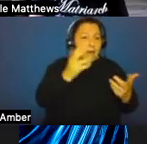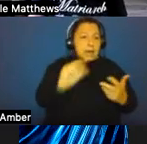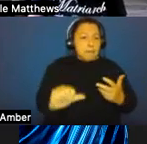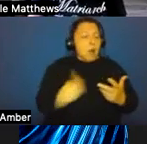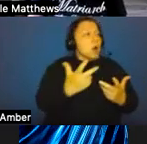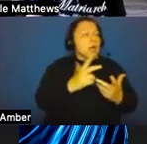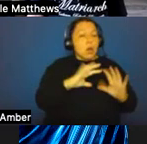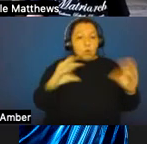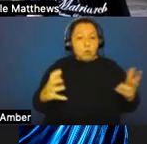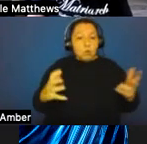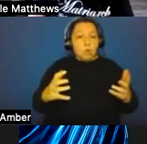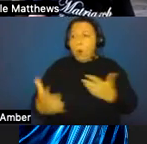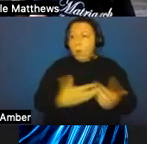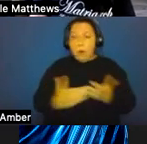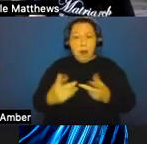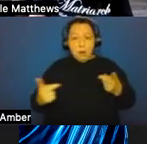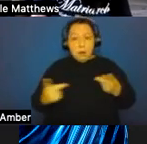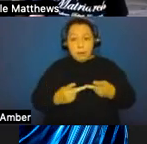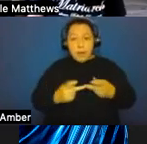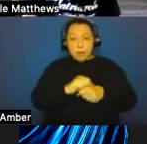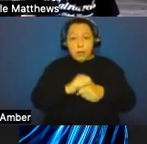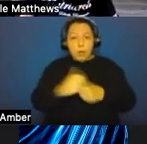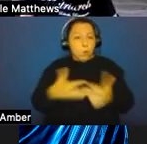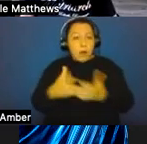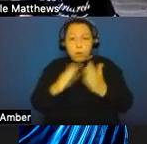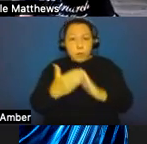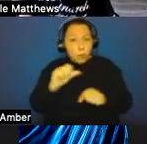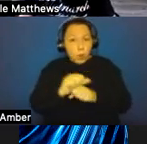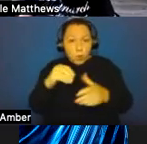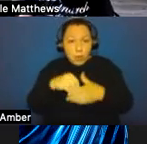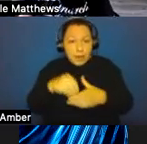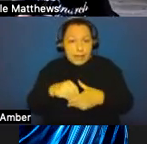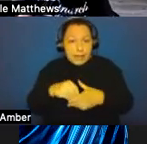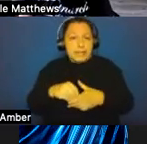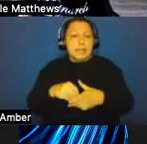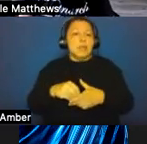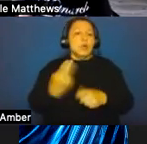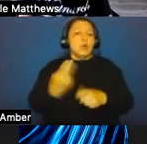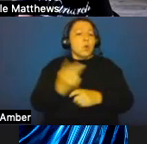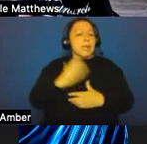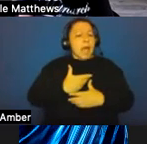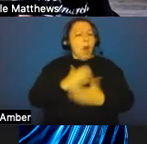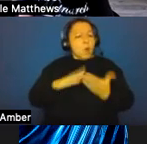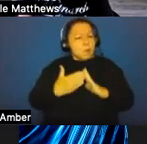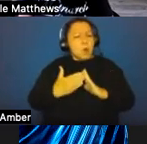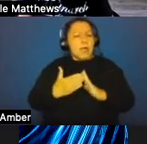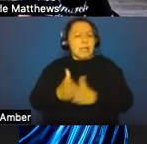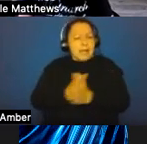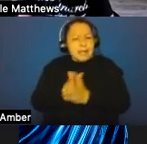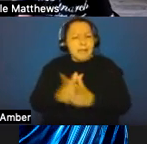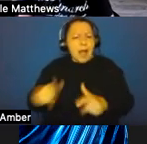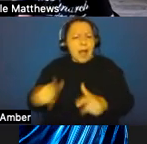with whatever community we're working. Mobilizing our communities and changing our community